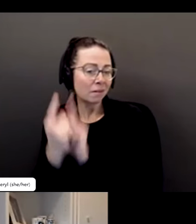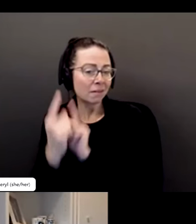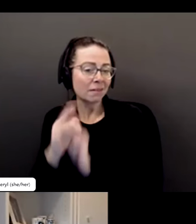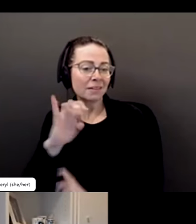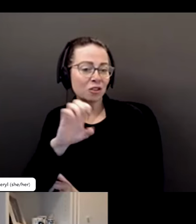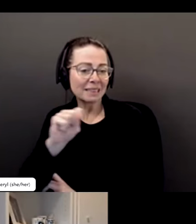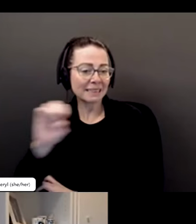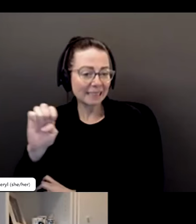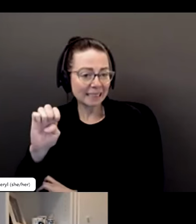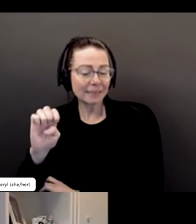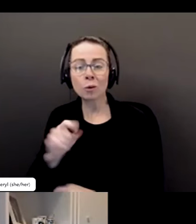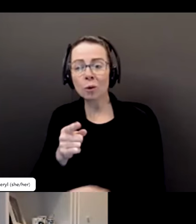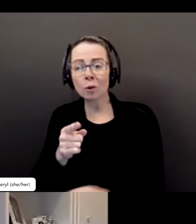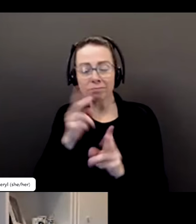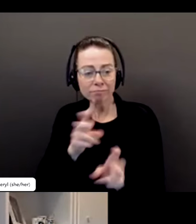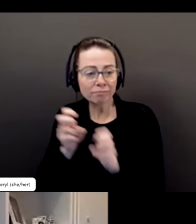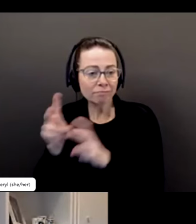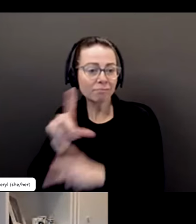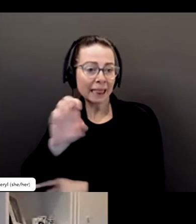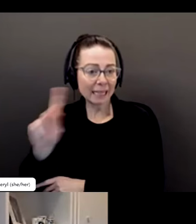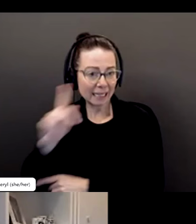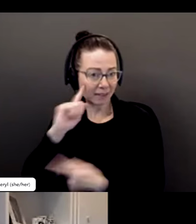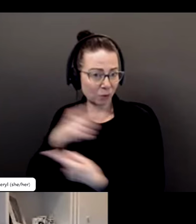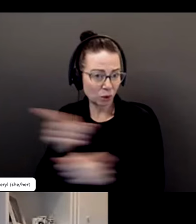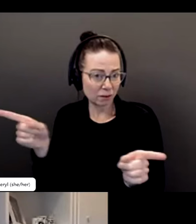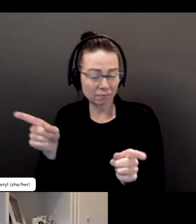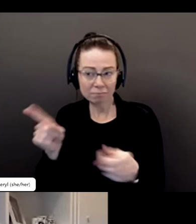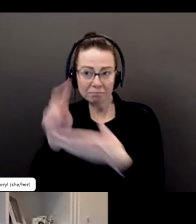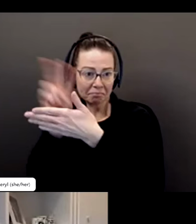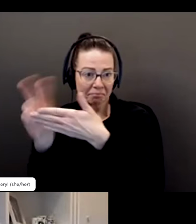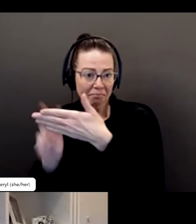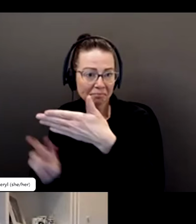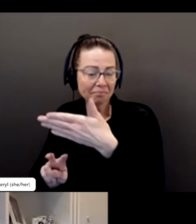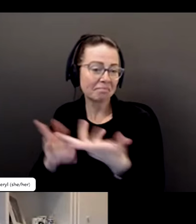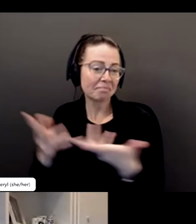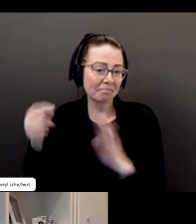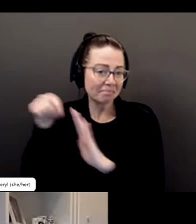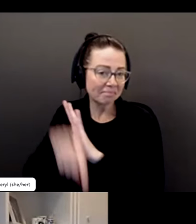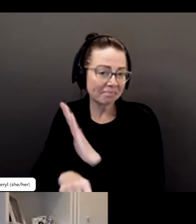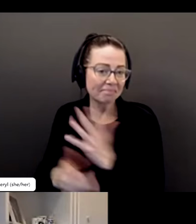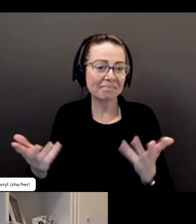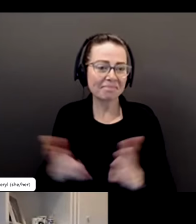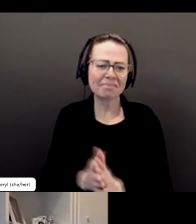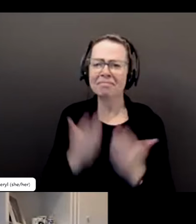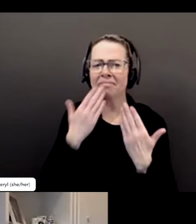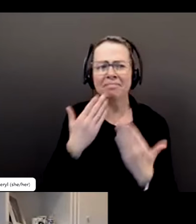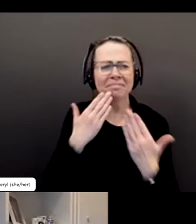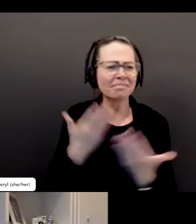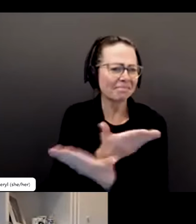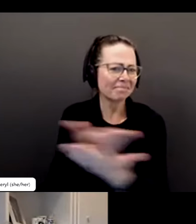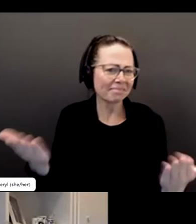that's affiliated with that, we can put that on the website after the webinar as well. So thank you all for your great